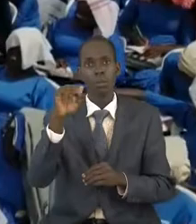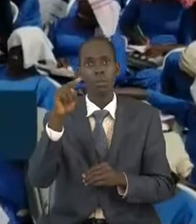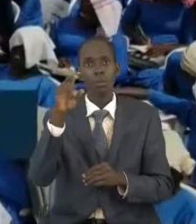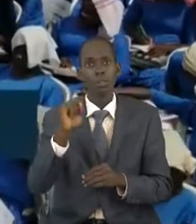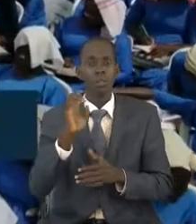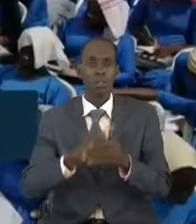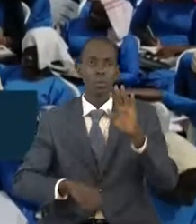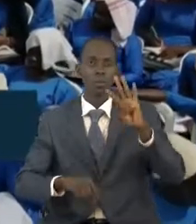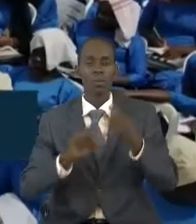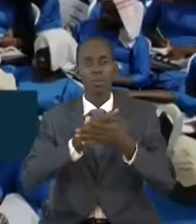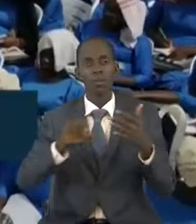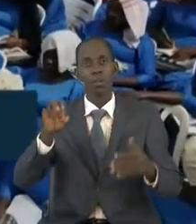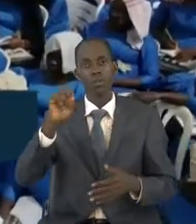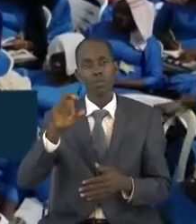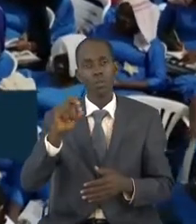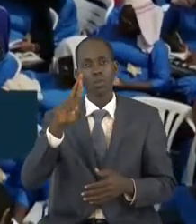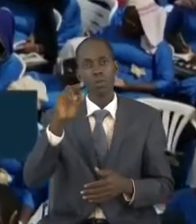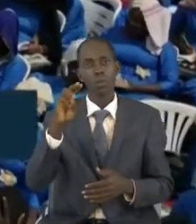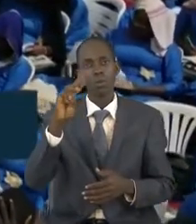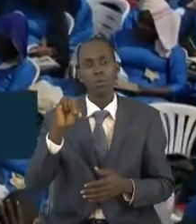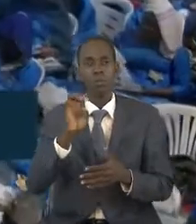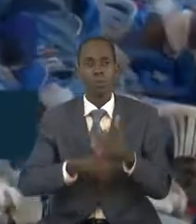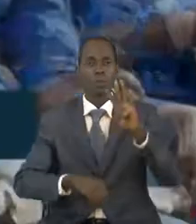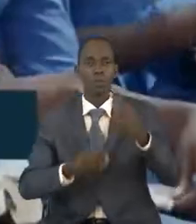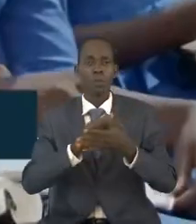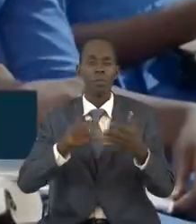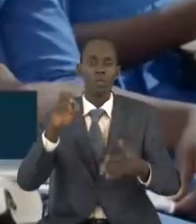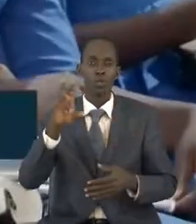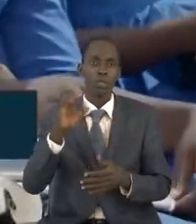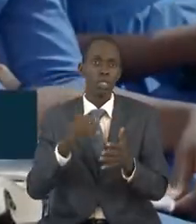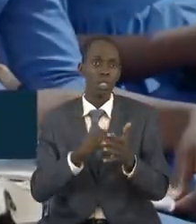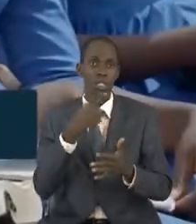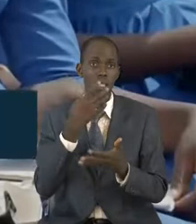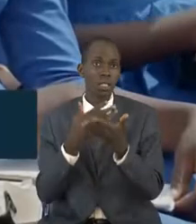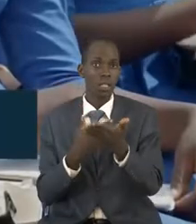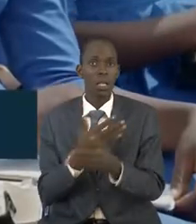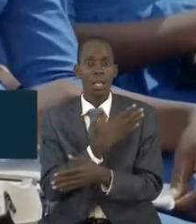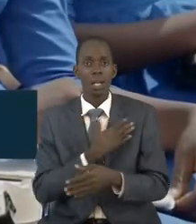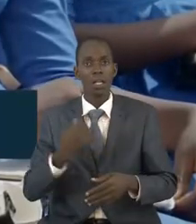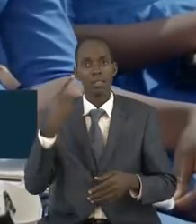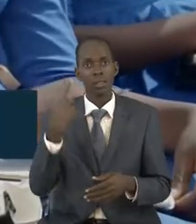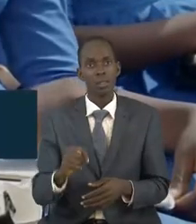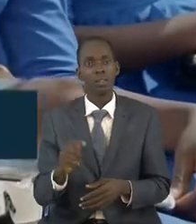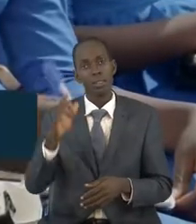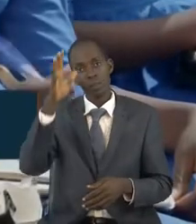Romans chapter 4, I'm reading from verse 12. It says, and the father of circumcision